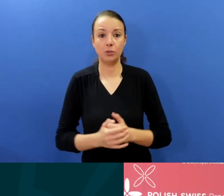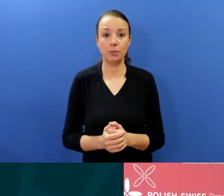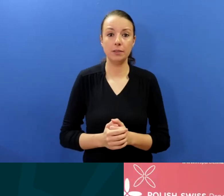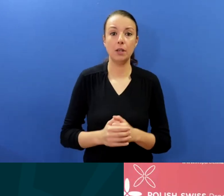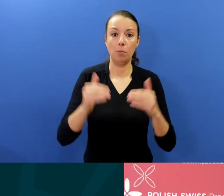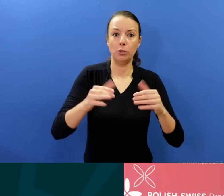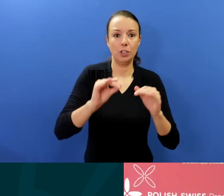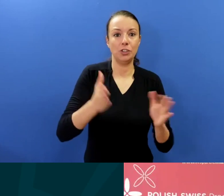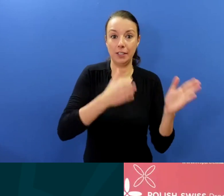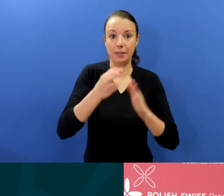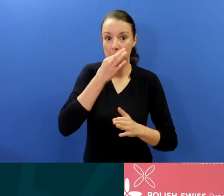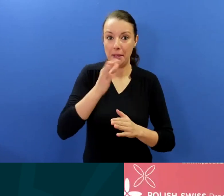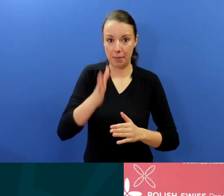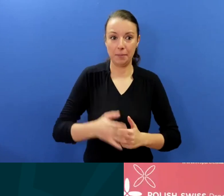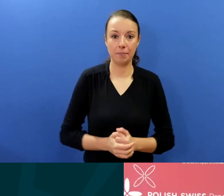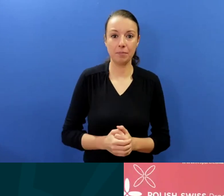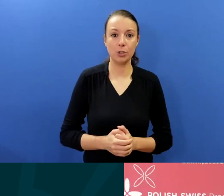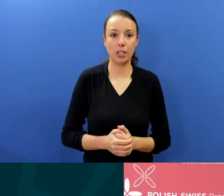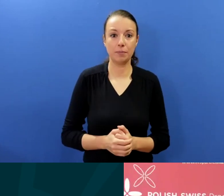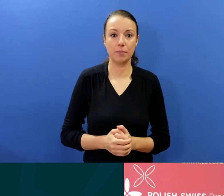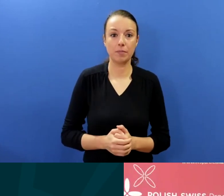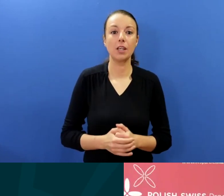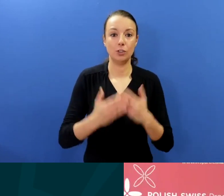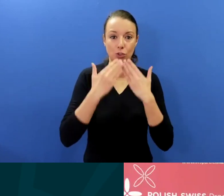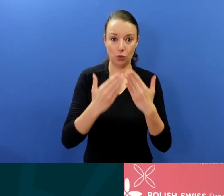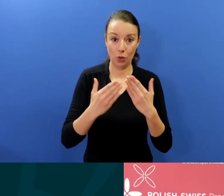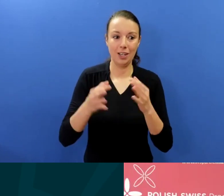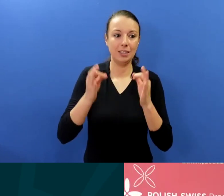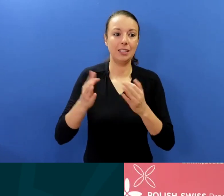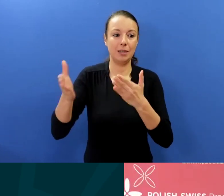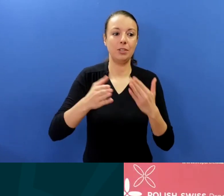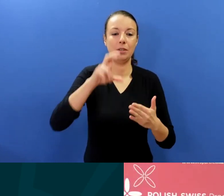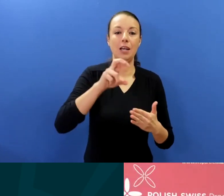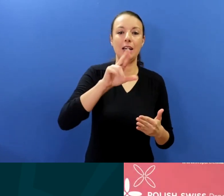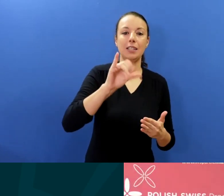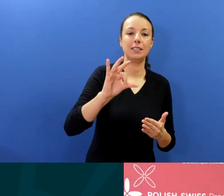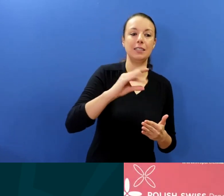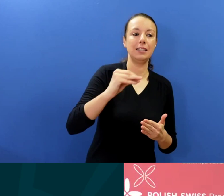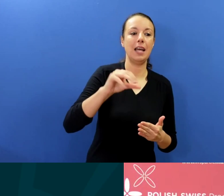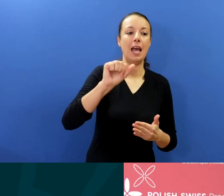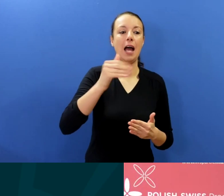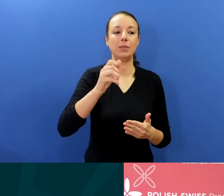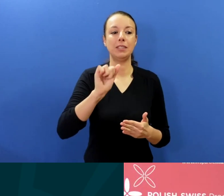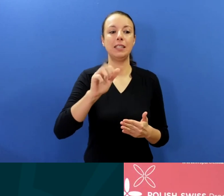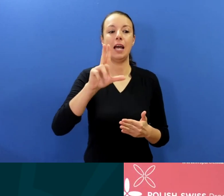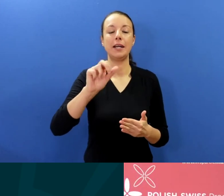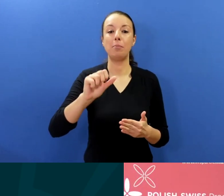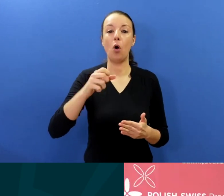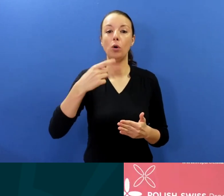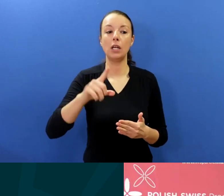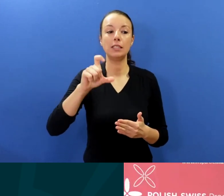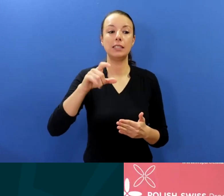short Q&A session, should there be more questions. Right now, thank you very much. We'd like to invite